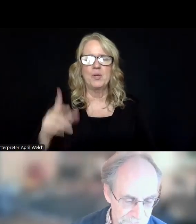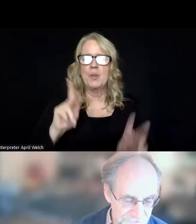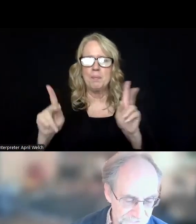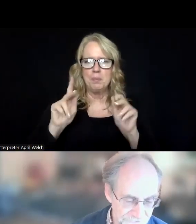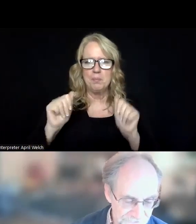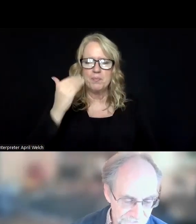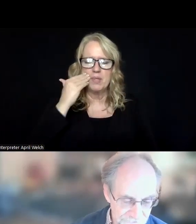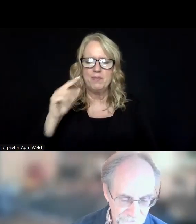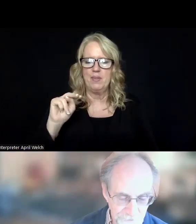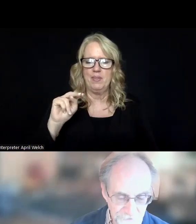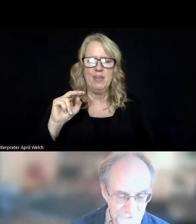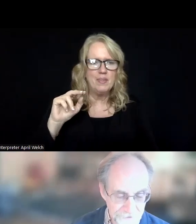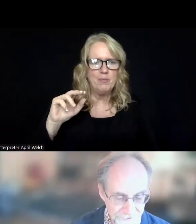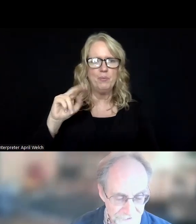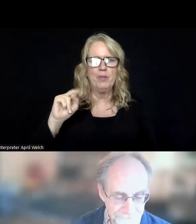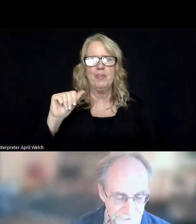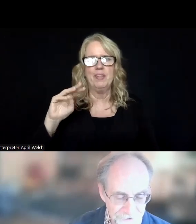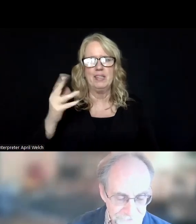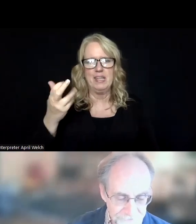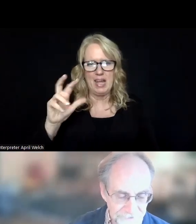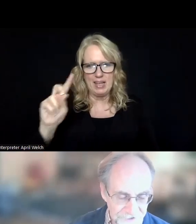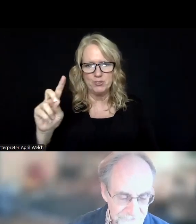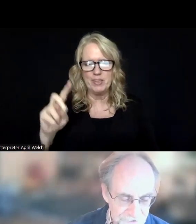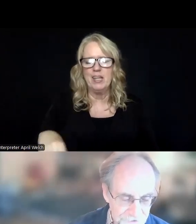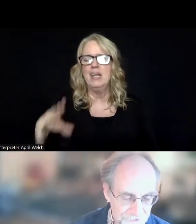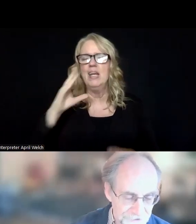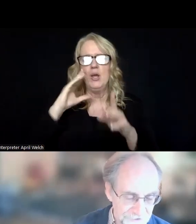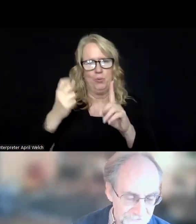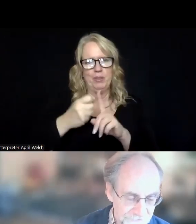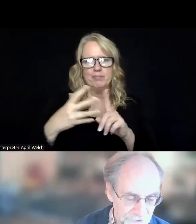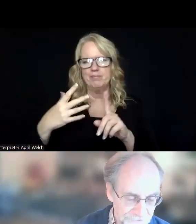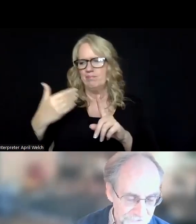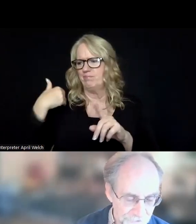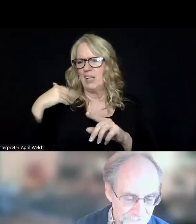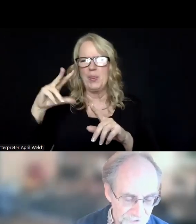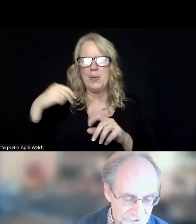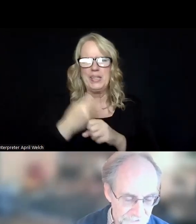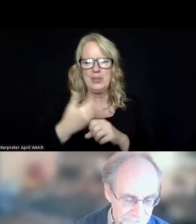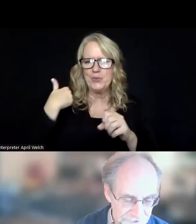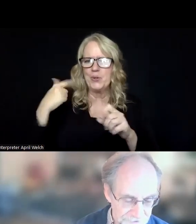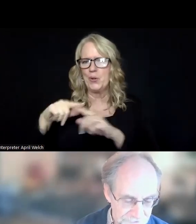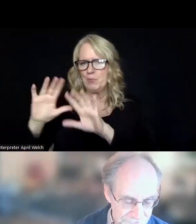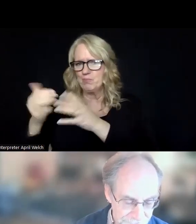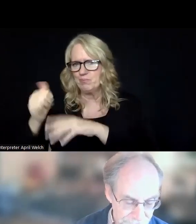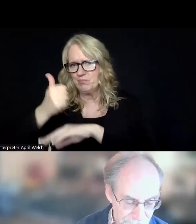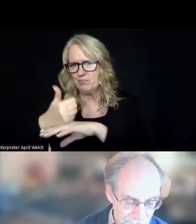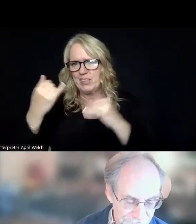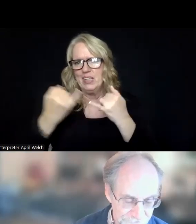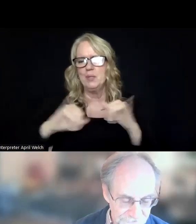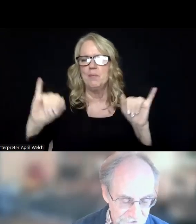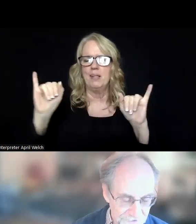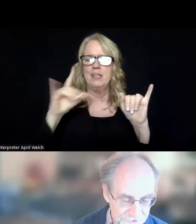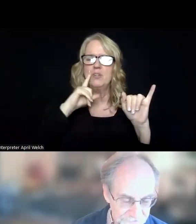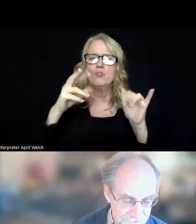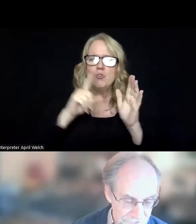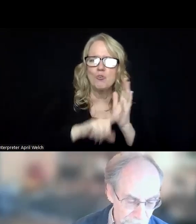the NASHBID Research Institute, we were spun off from NASHBID 30 some years ago to be an independent